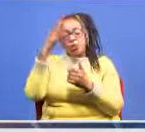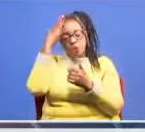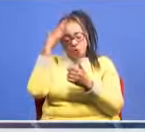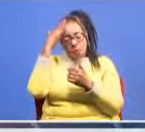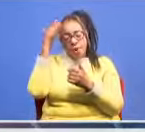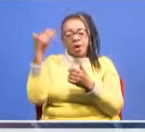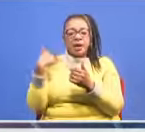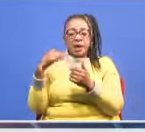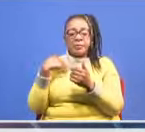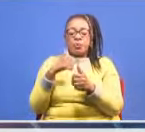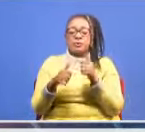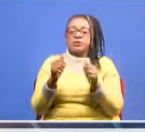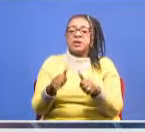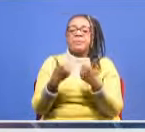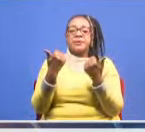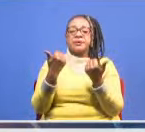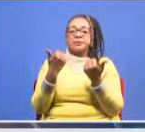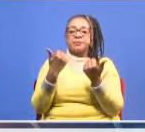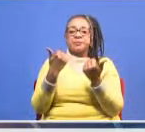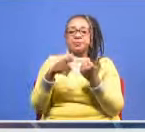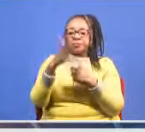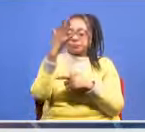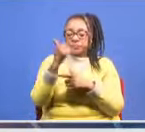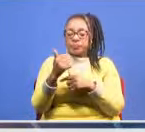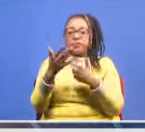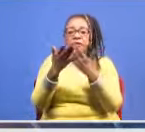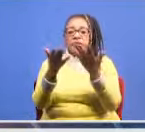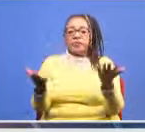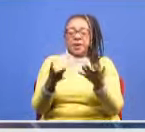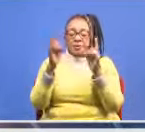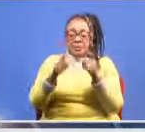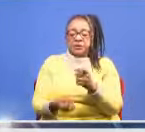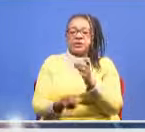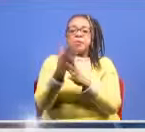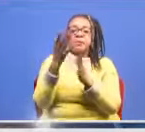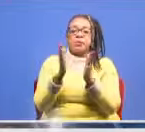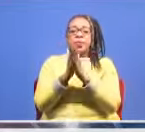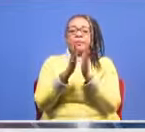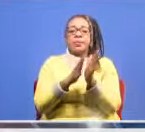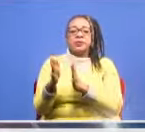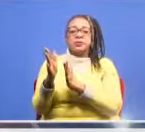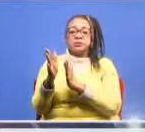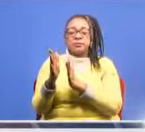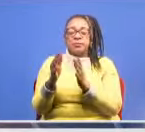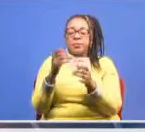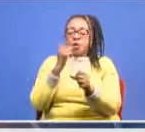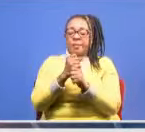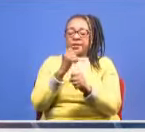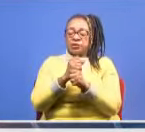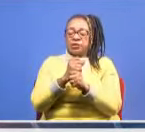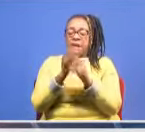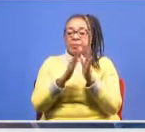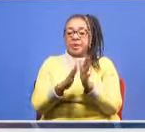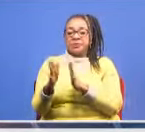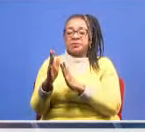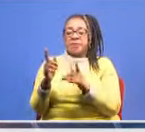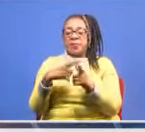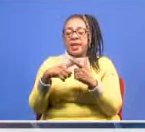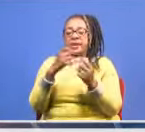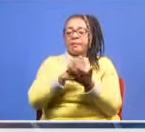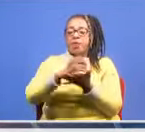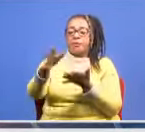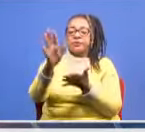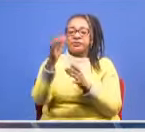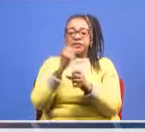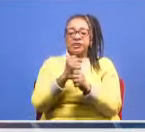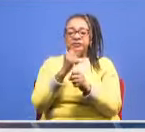crimes that happen within his area. That's why he's there. And he has to come up with a plan, one, an operational plan, then deployment of his staff,